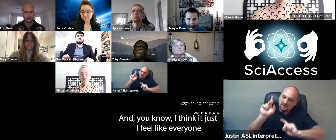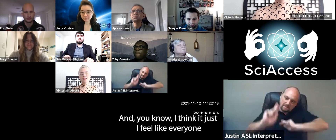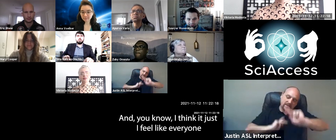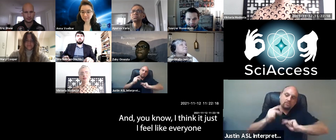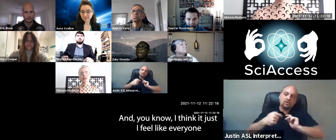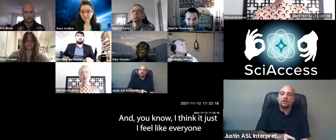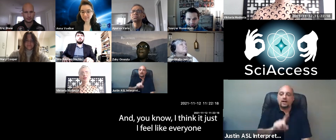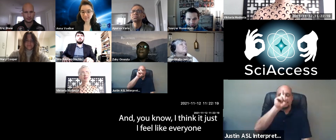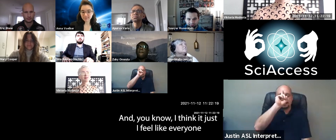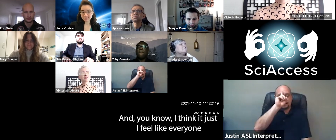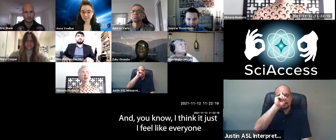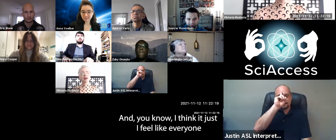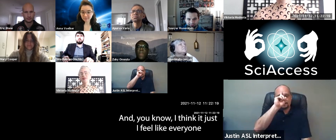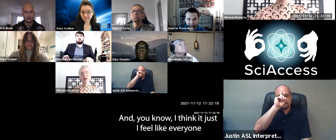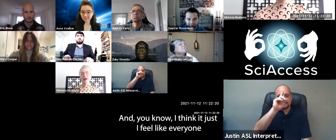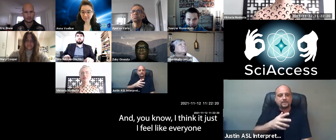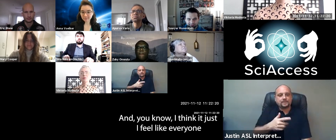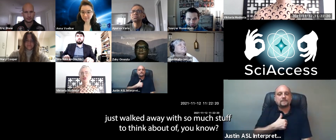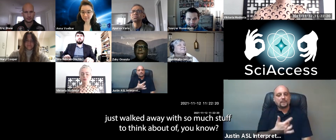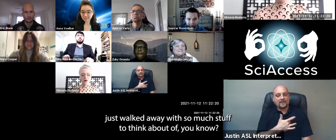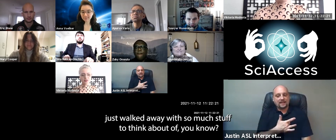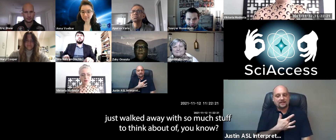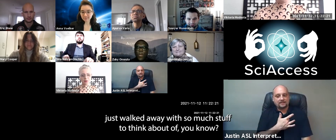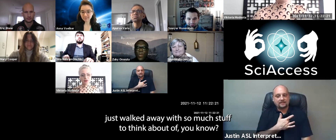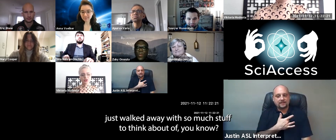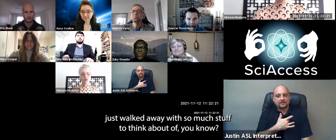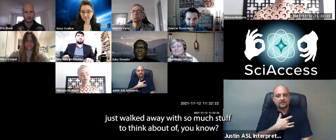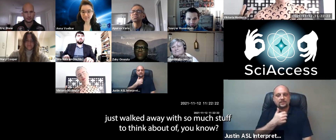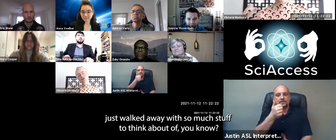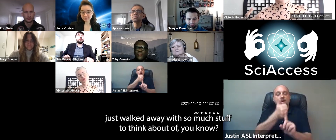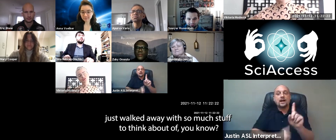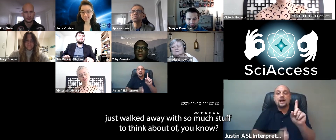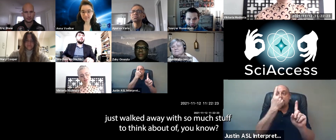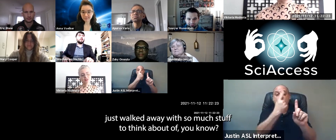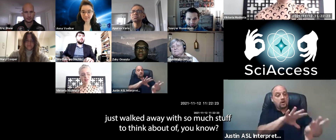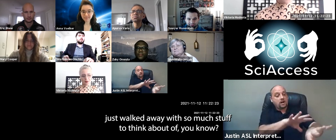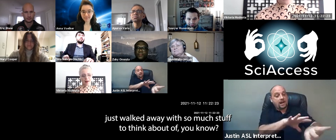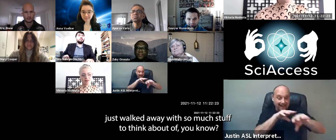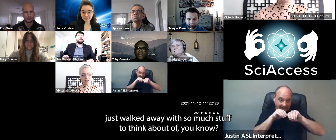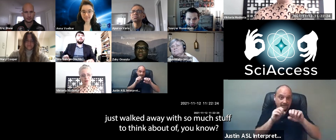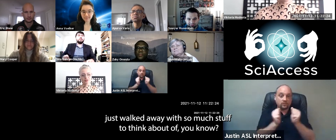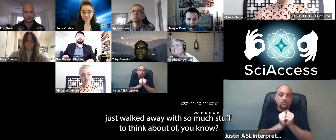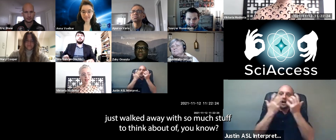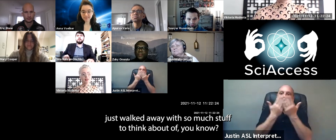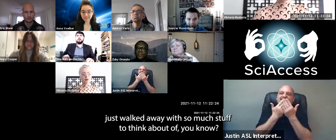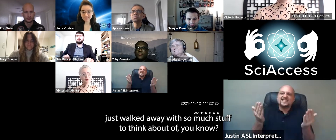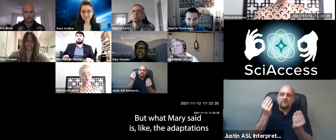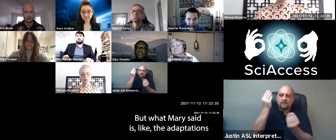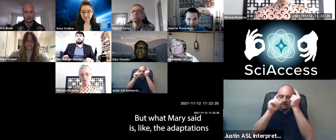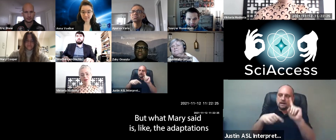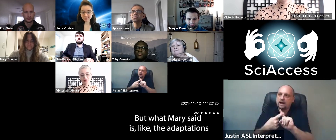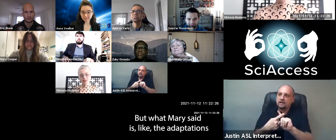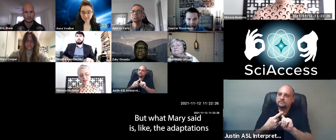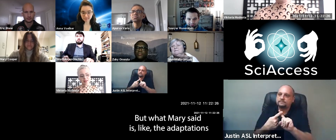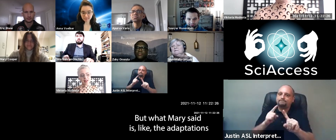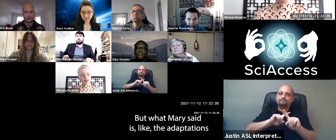I think I feel like everyone just walked away with so much stuff to think about but